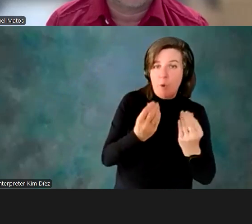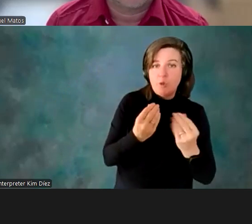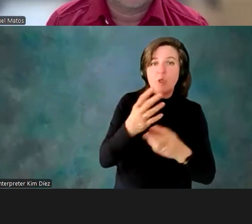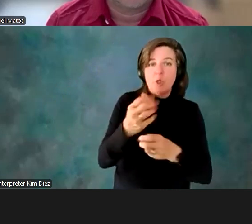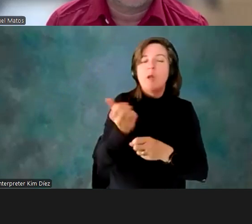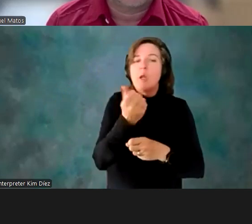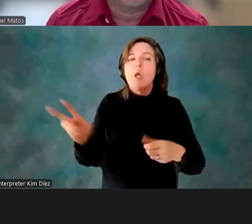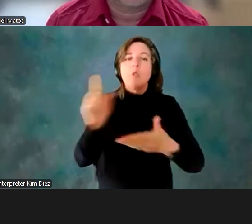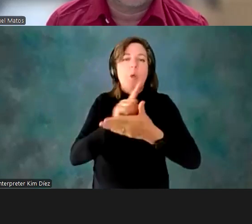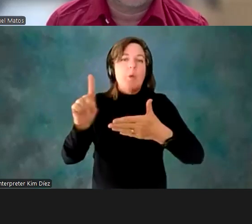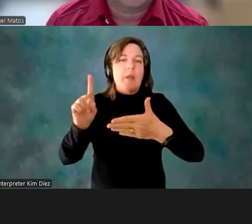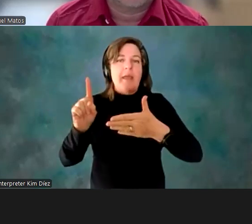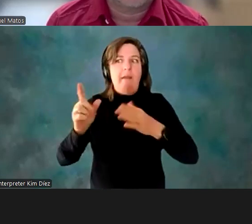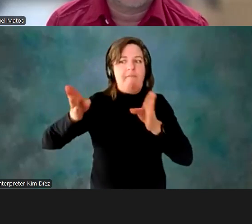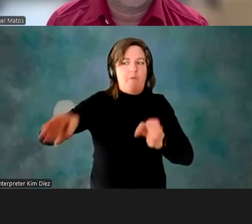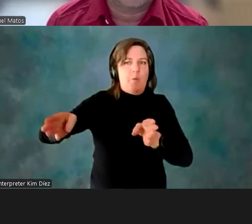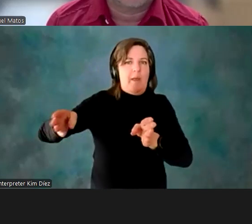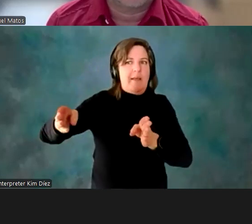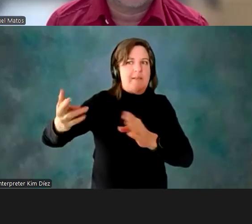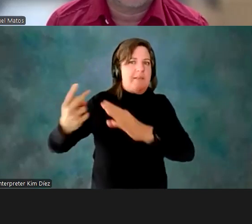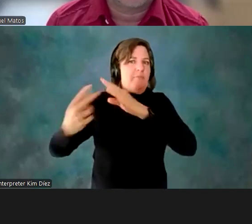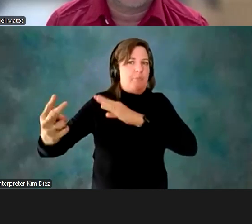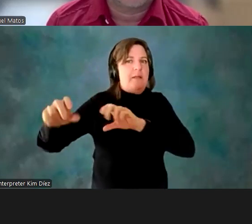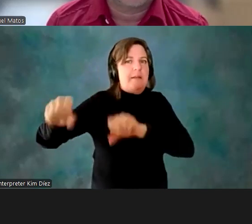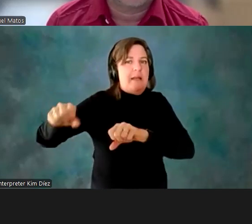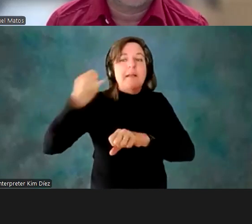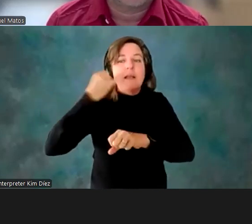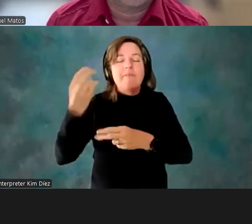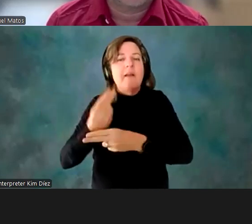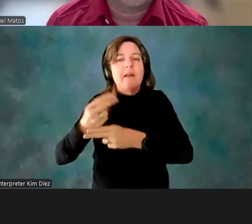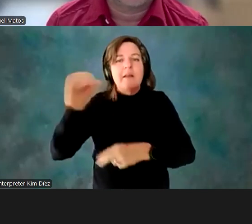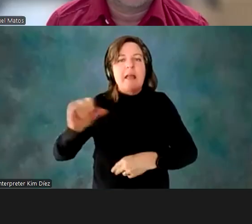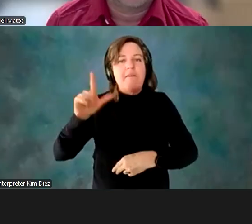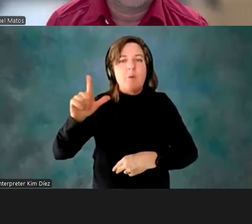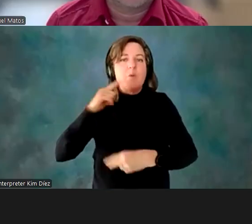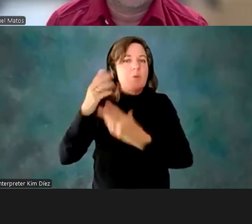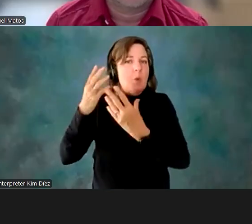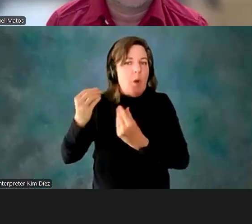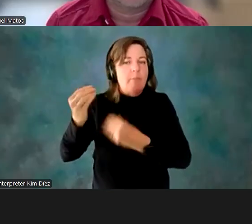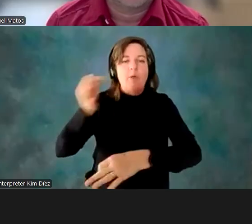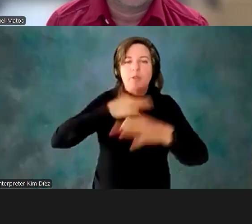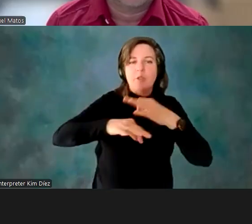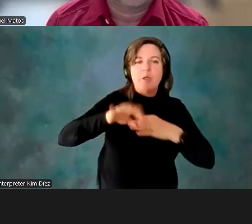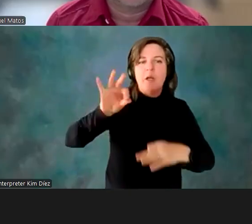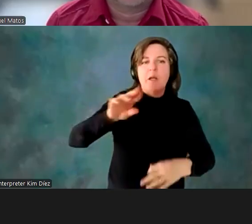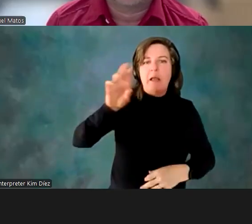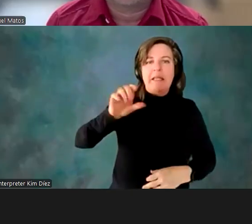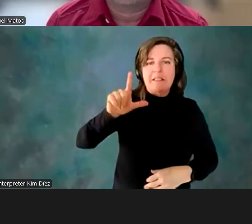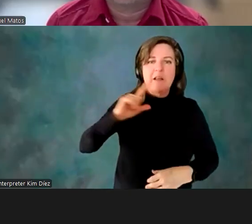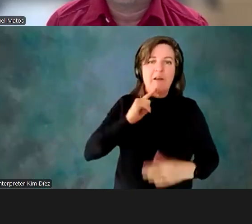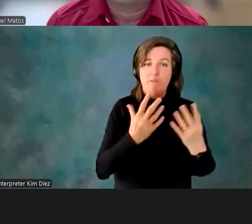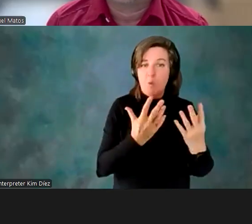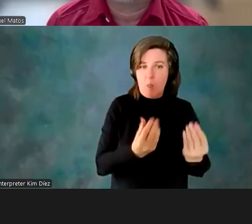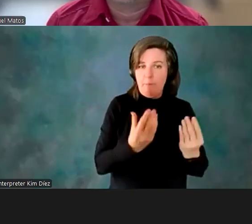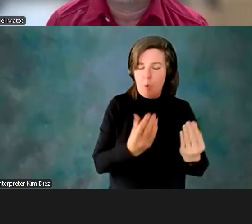predictive capacity, that time frame, if you can use soil moisture versus fuel moisture. So I think there's some